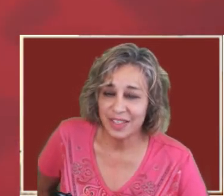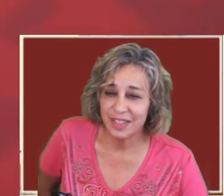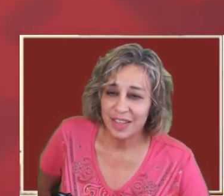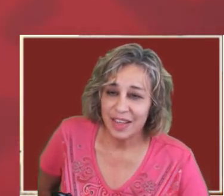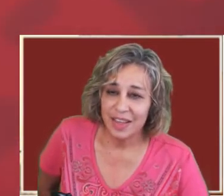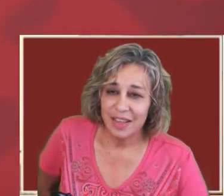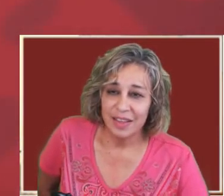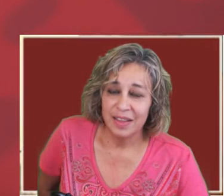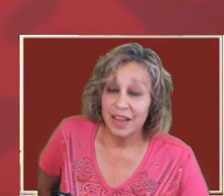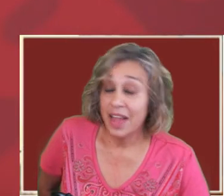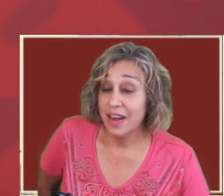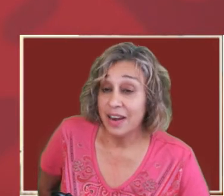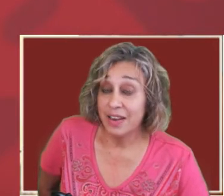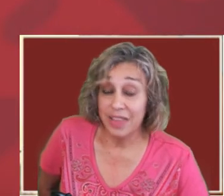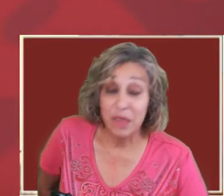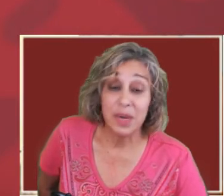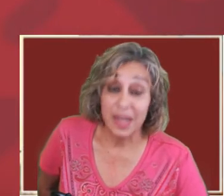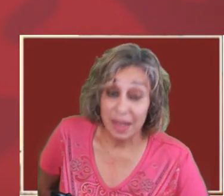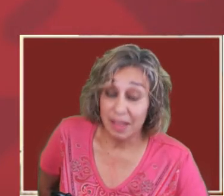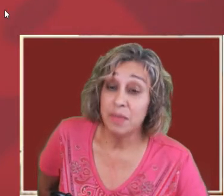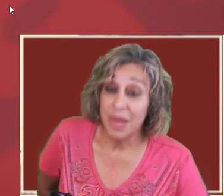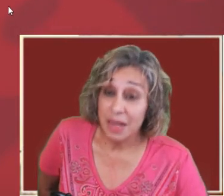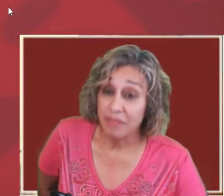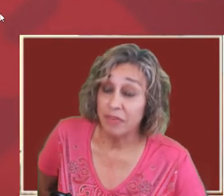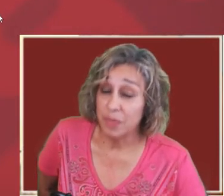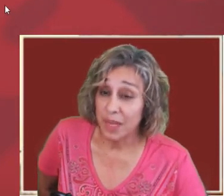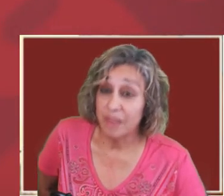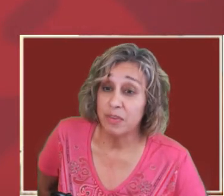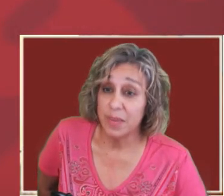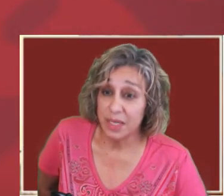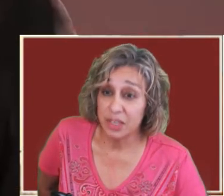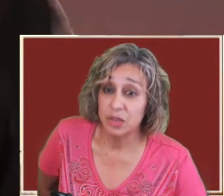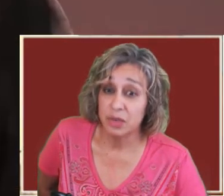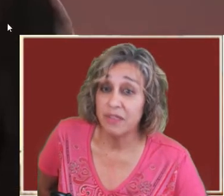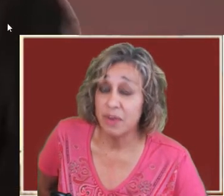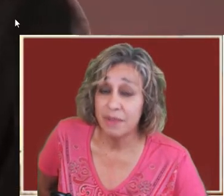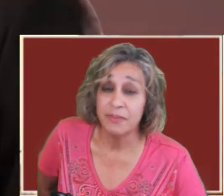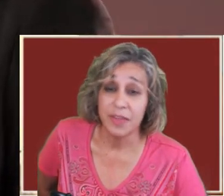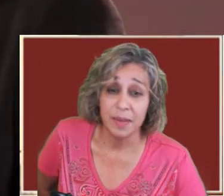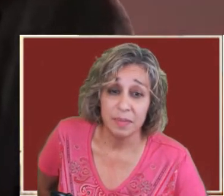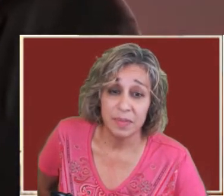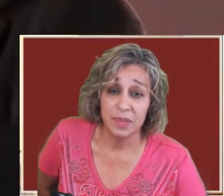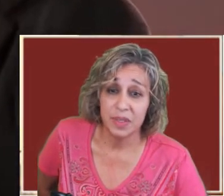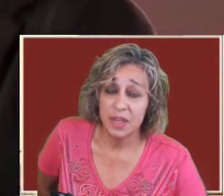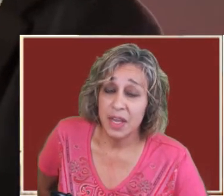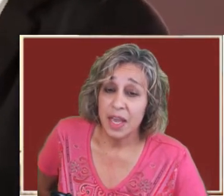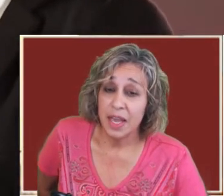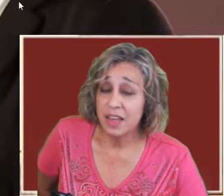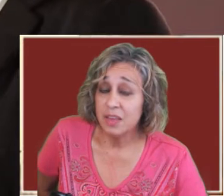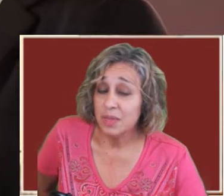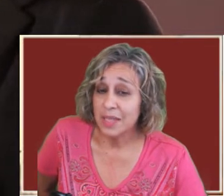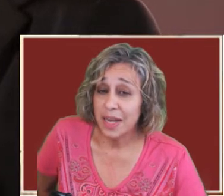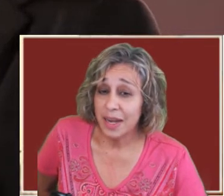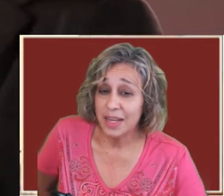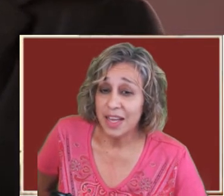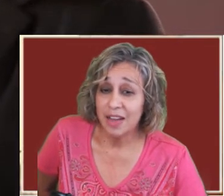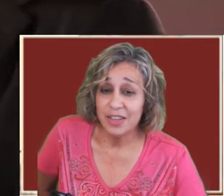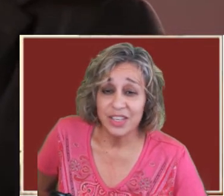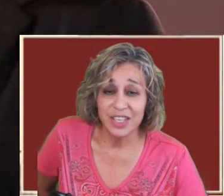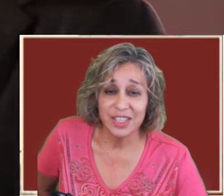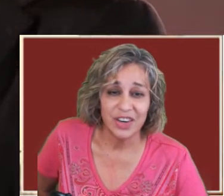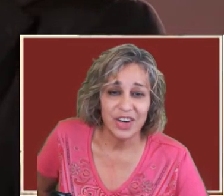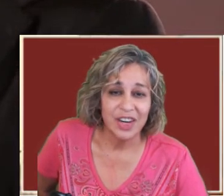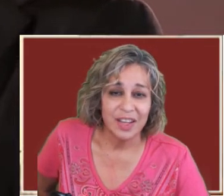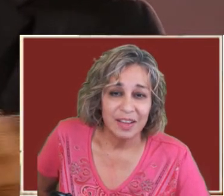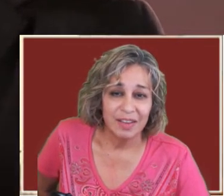privileges, and they were getting a lot of money from the government to cover up for them, and the other ones had